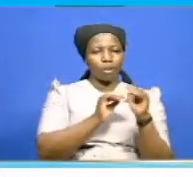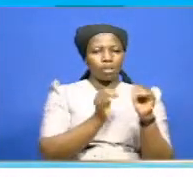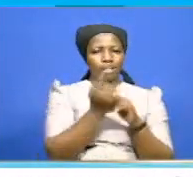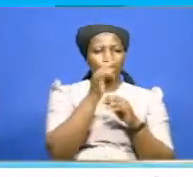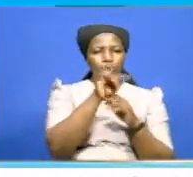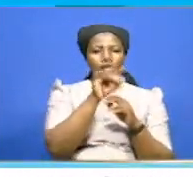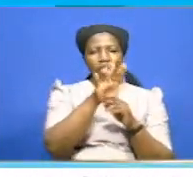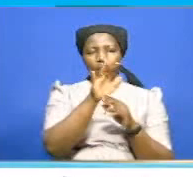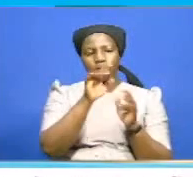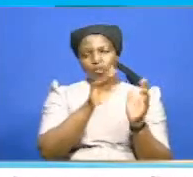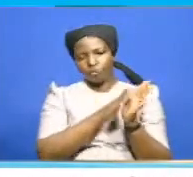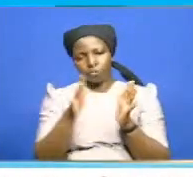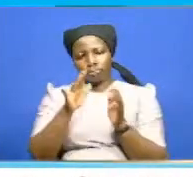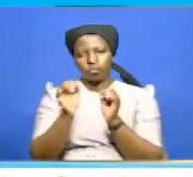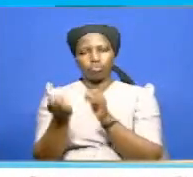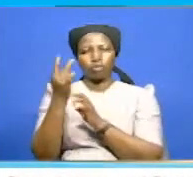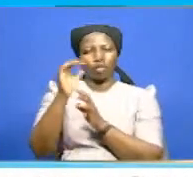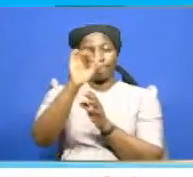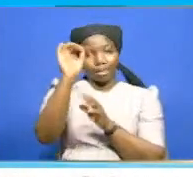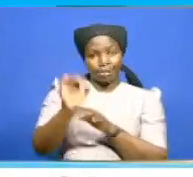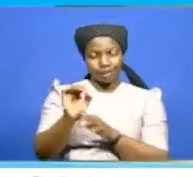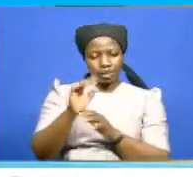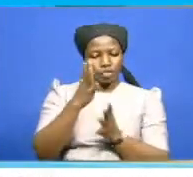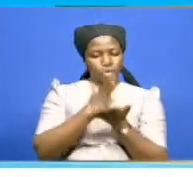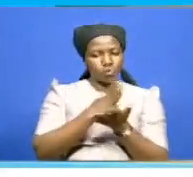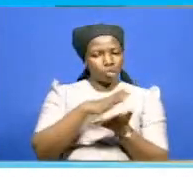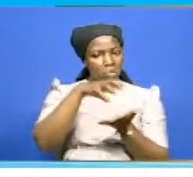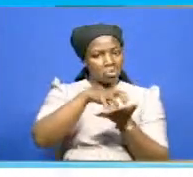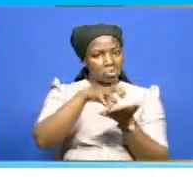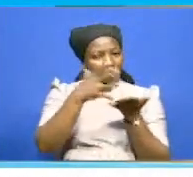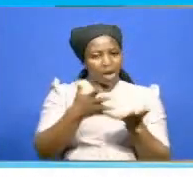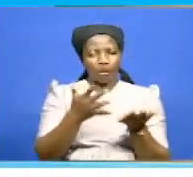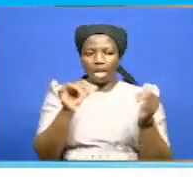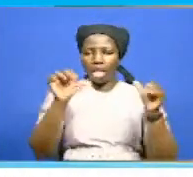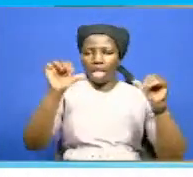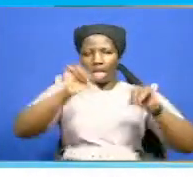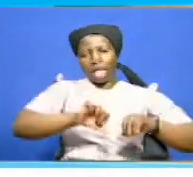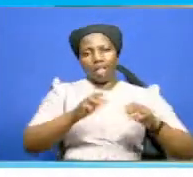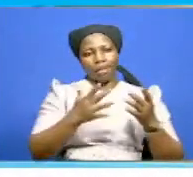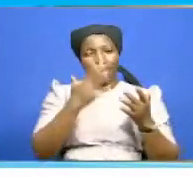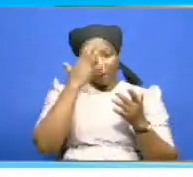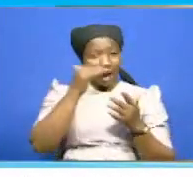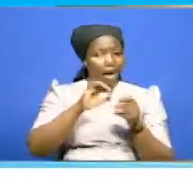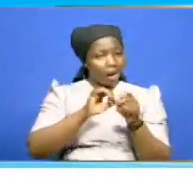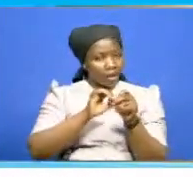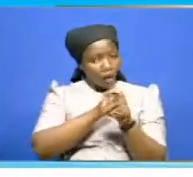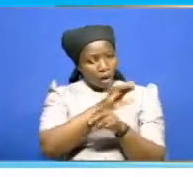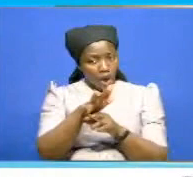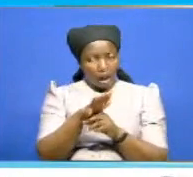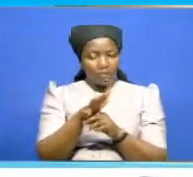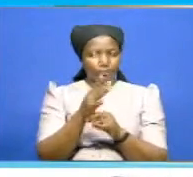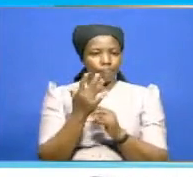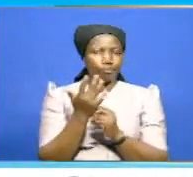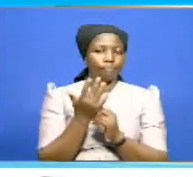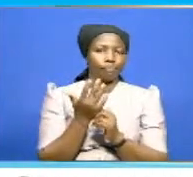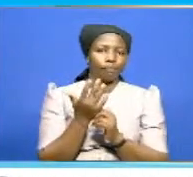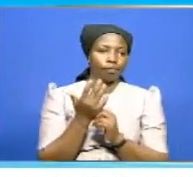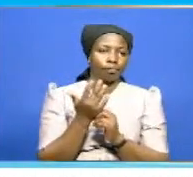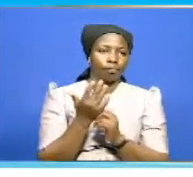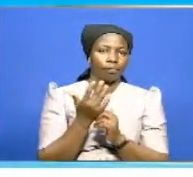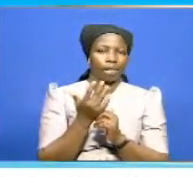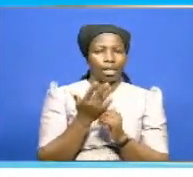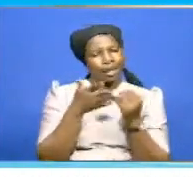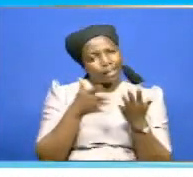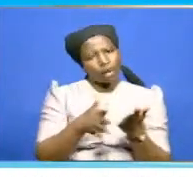11.5% to 12%. Mm-hmm. And of course, the situation has become worse because of coronavirus. Mm-hmm. How has been